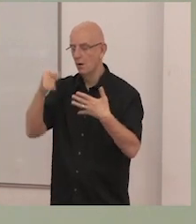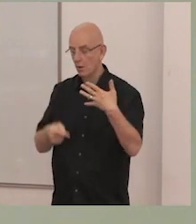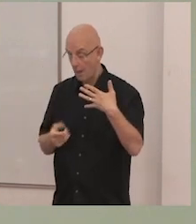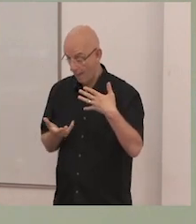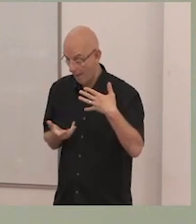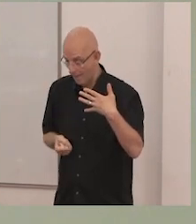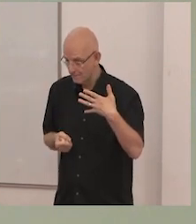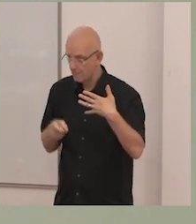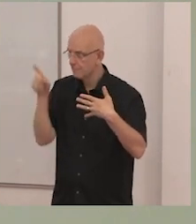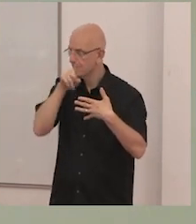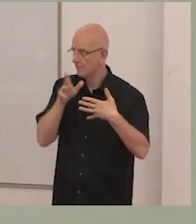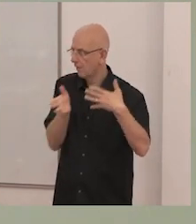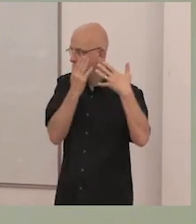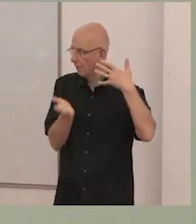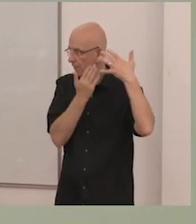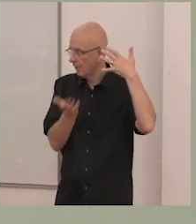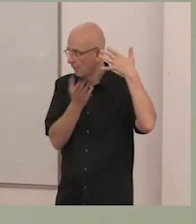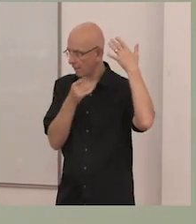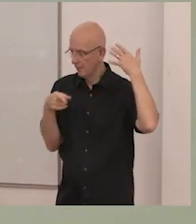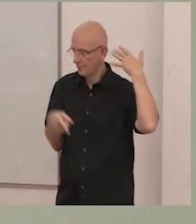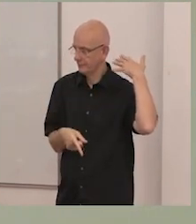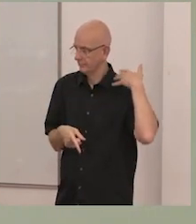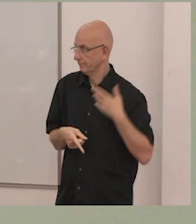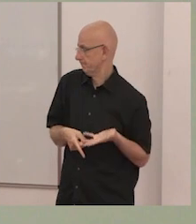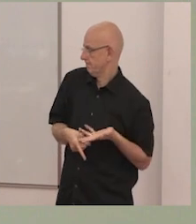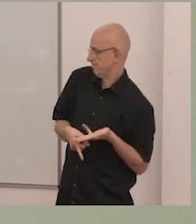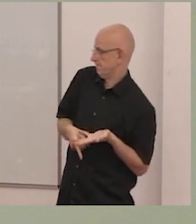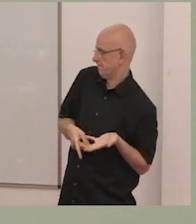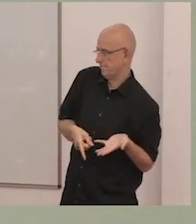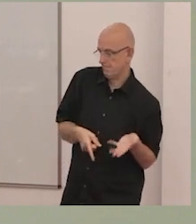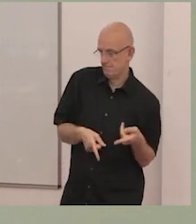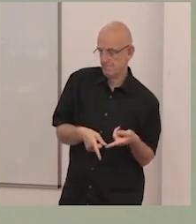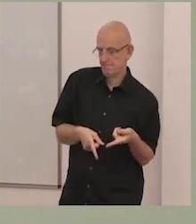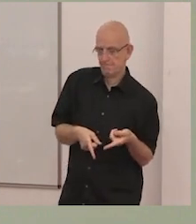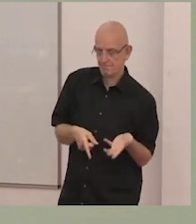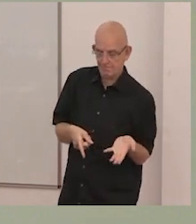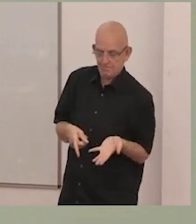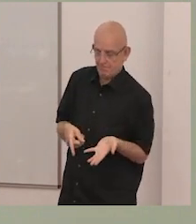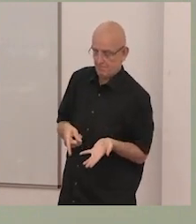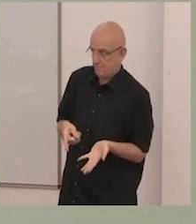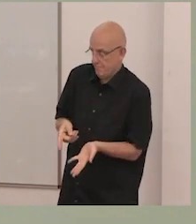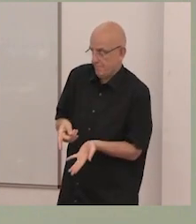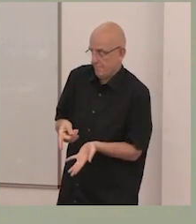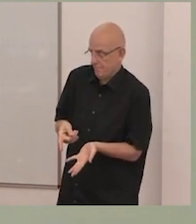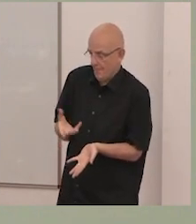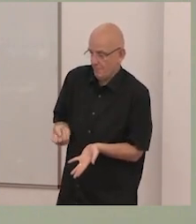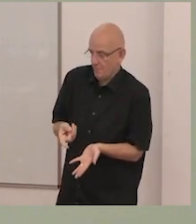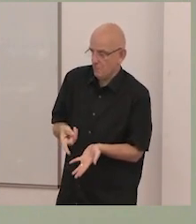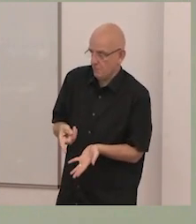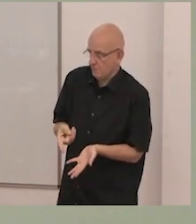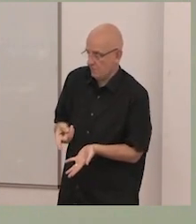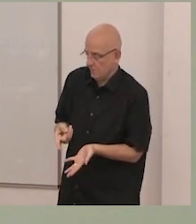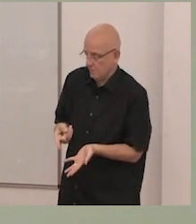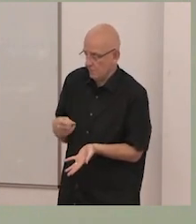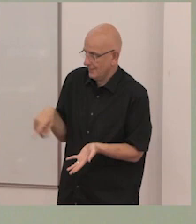as excuse. And, when they reduce number of children from 200 to